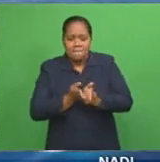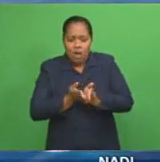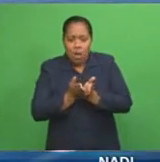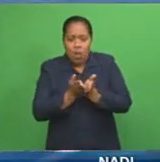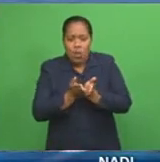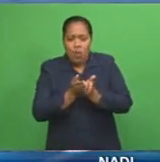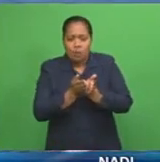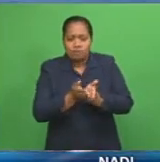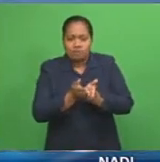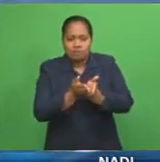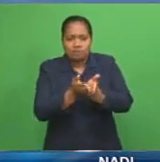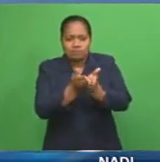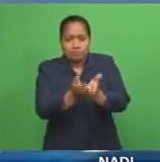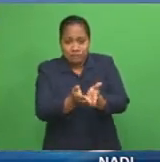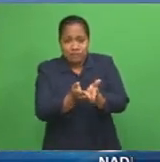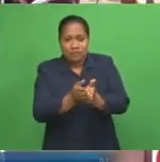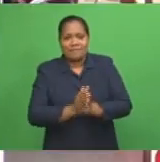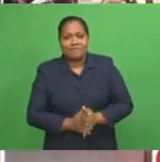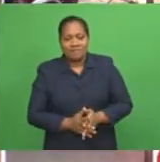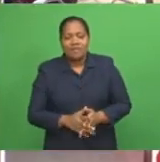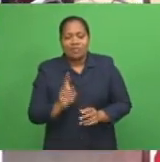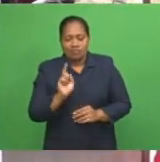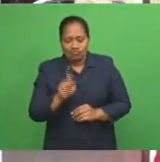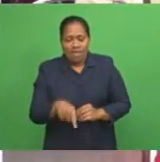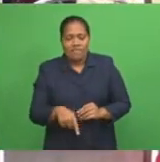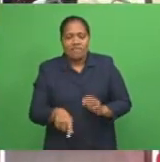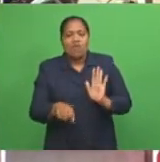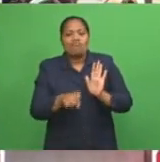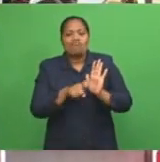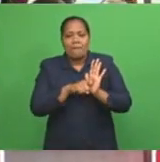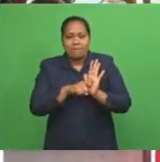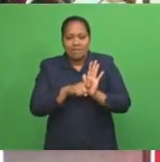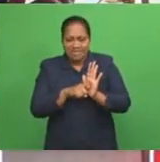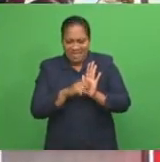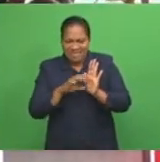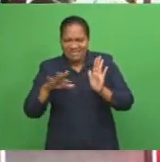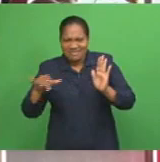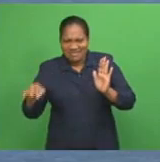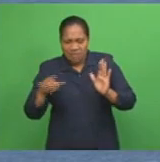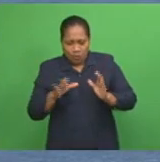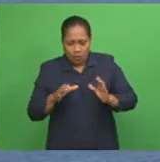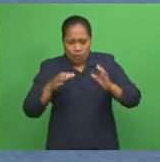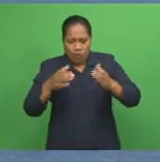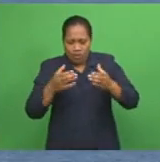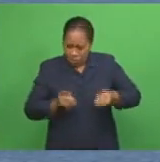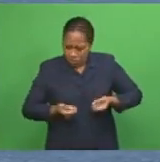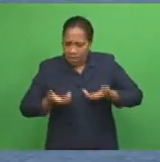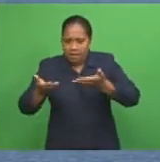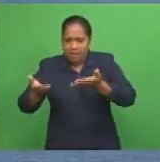to Likuri Island is what the Robinson Crusoe is offering, as they aim to